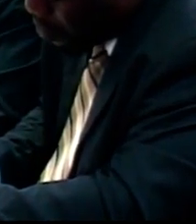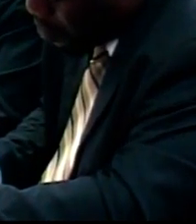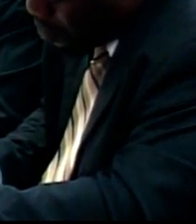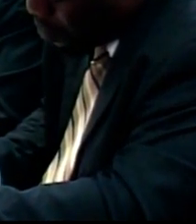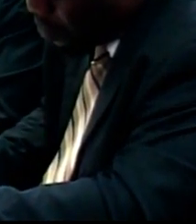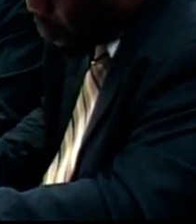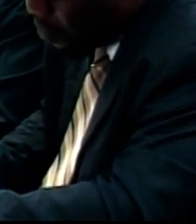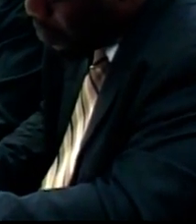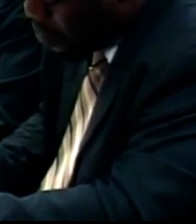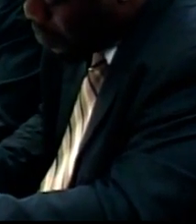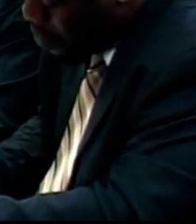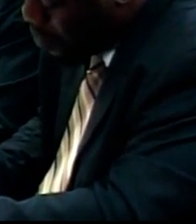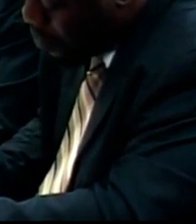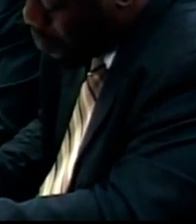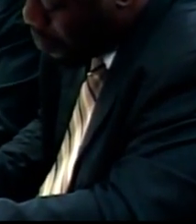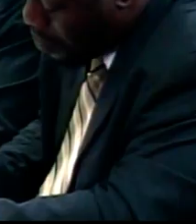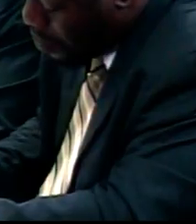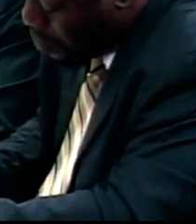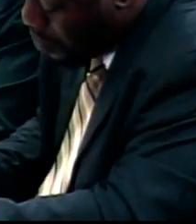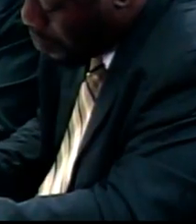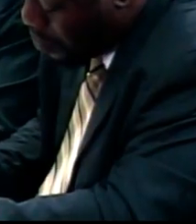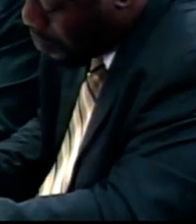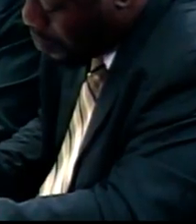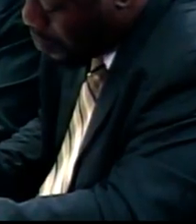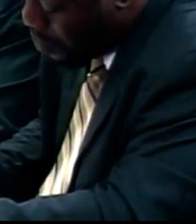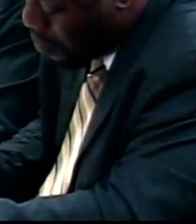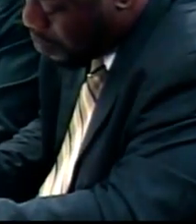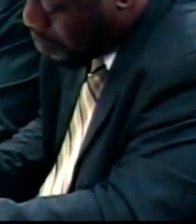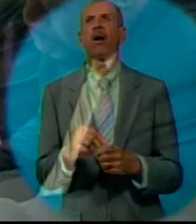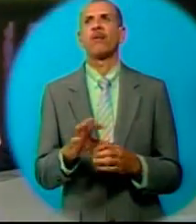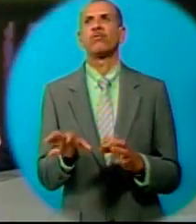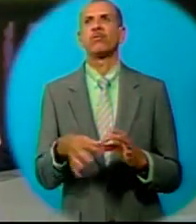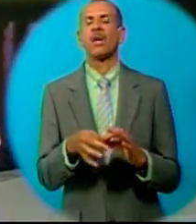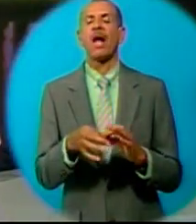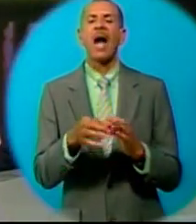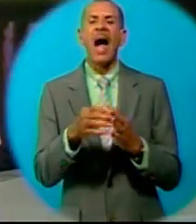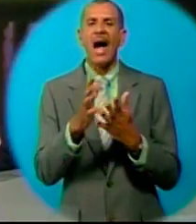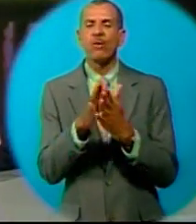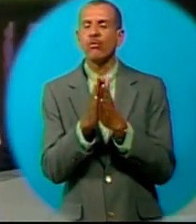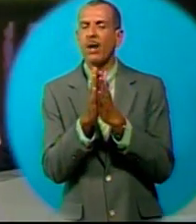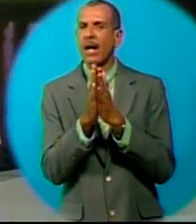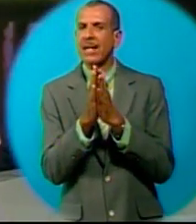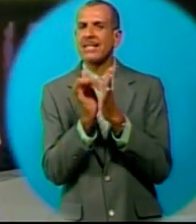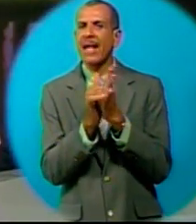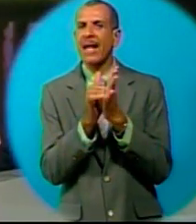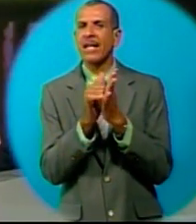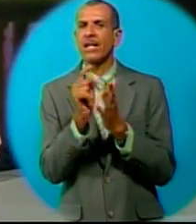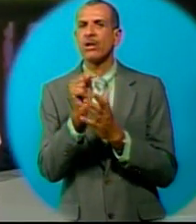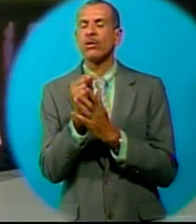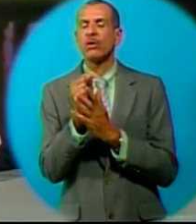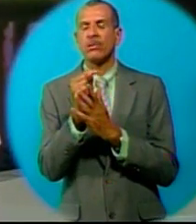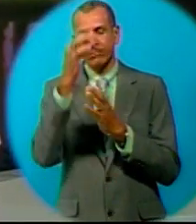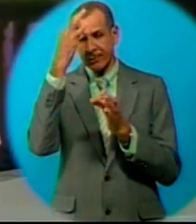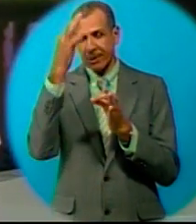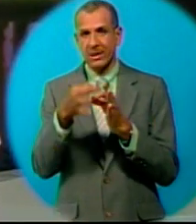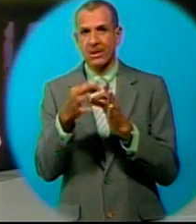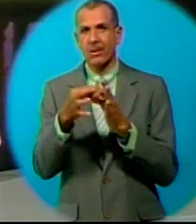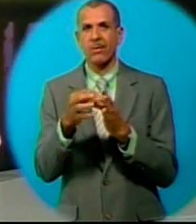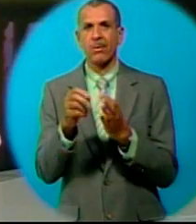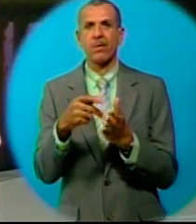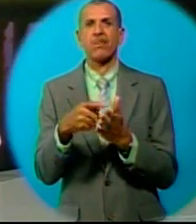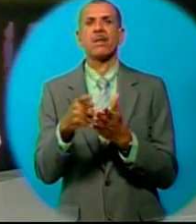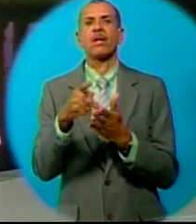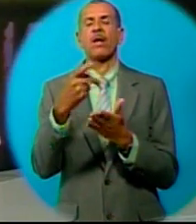for dismissal, reinstatement, and or re-engagement, as well as a request that the tribunal consider issuing costs.